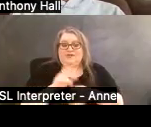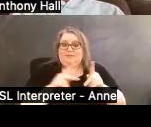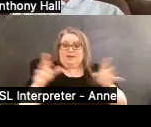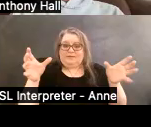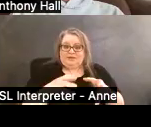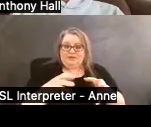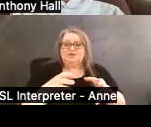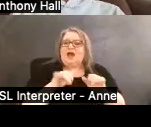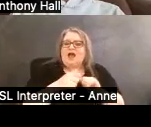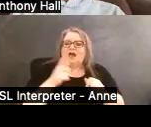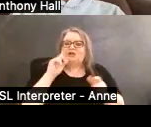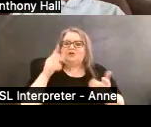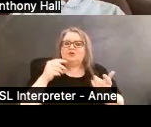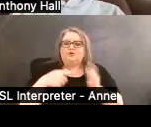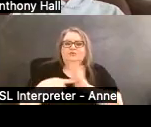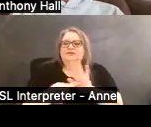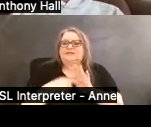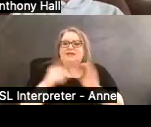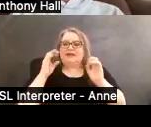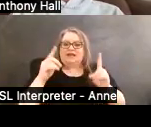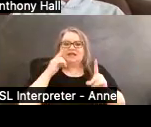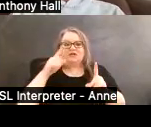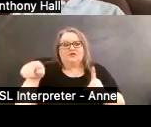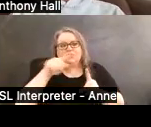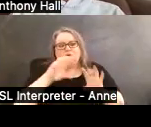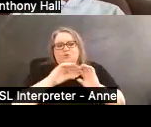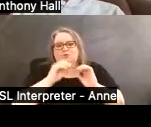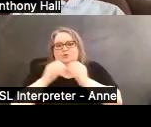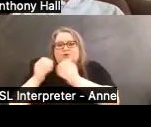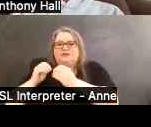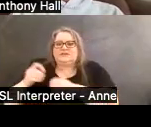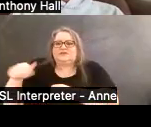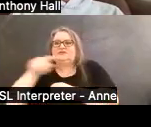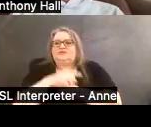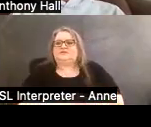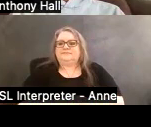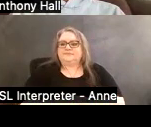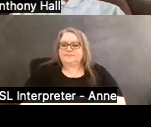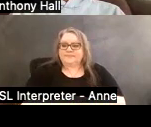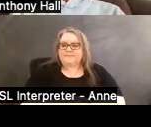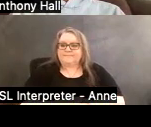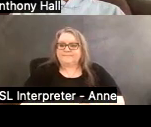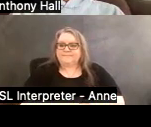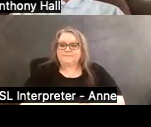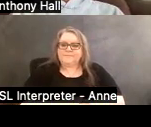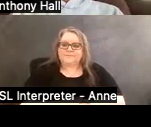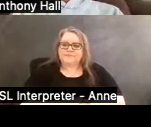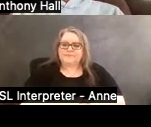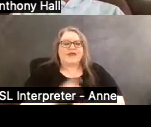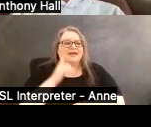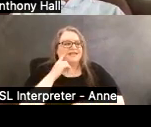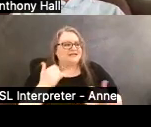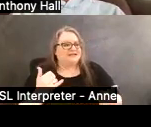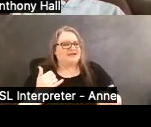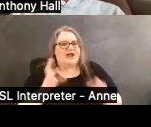you present education to those entities? I think that now organizations that